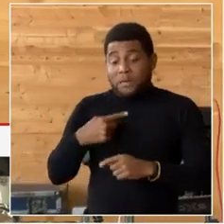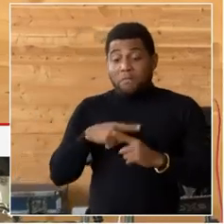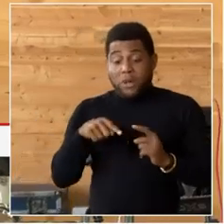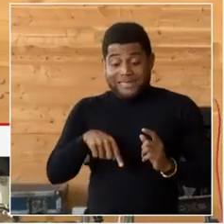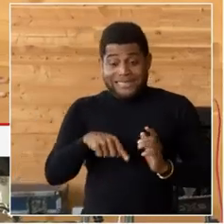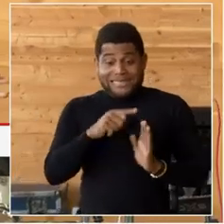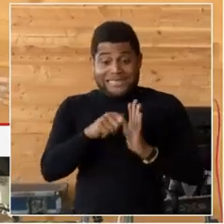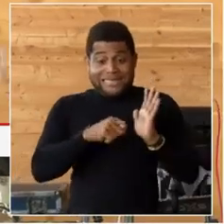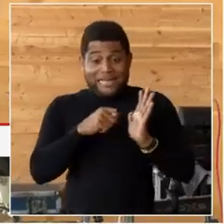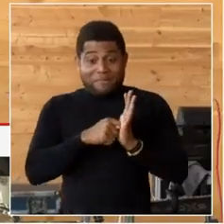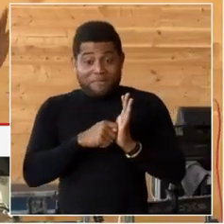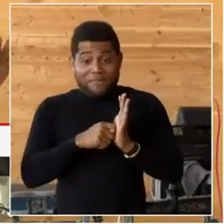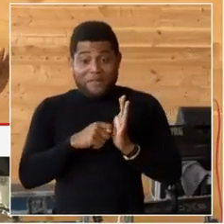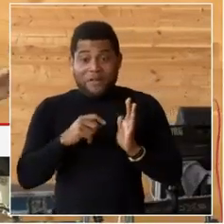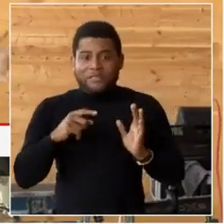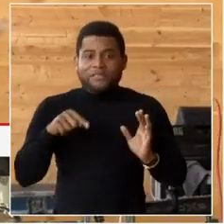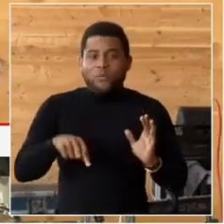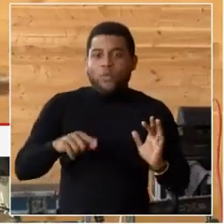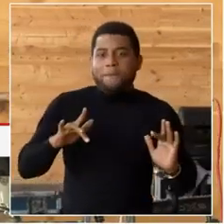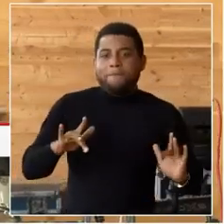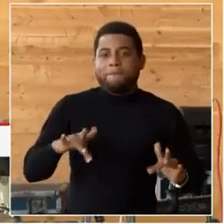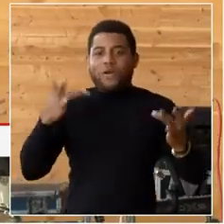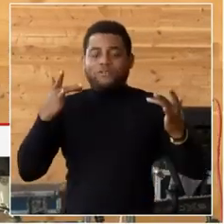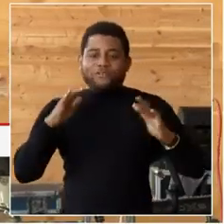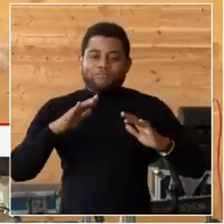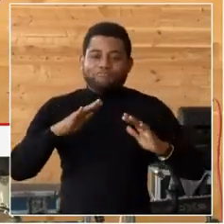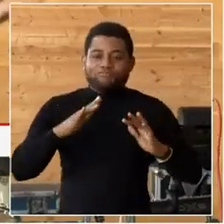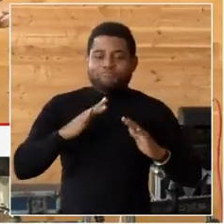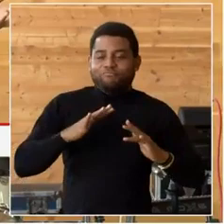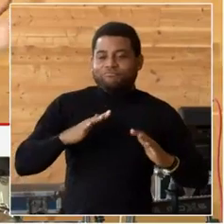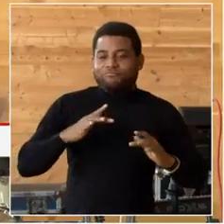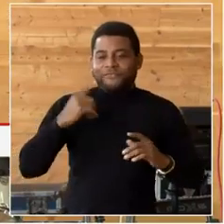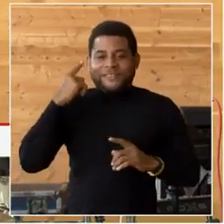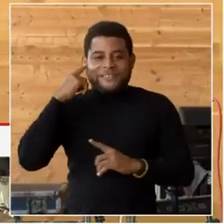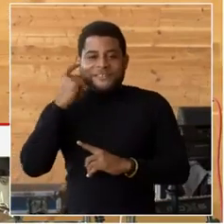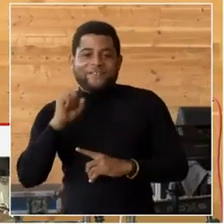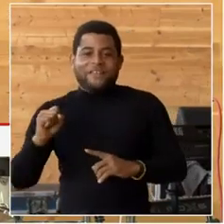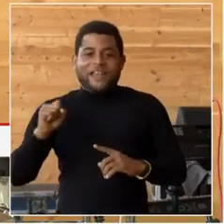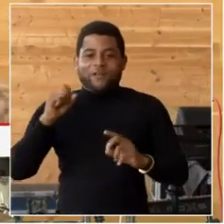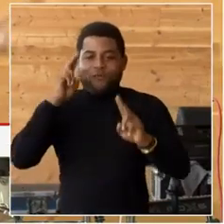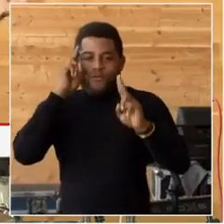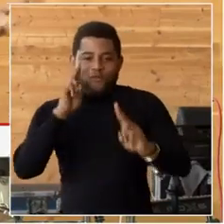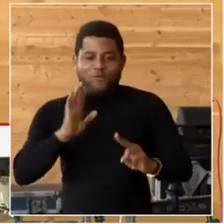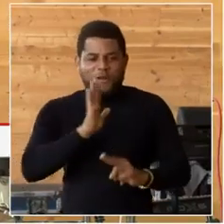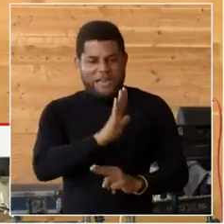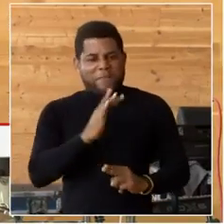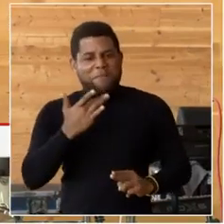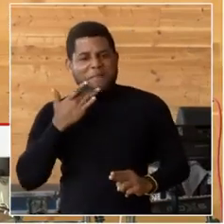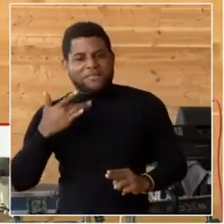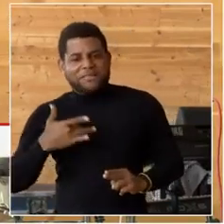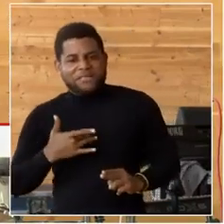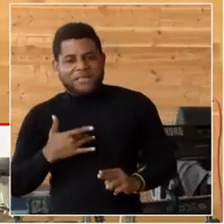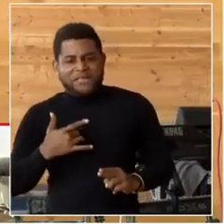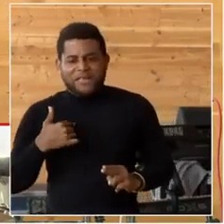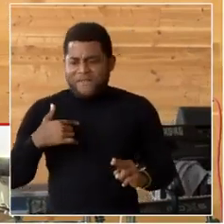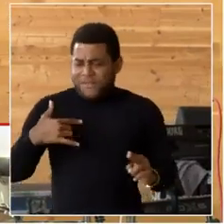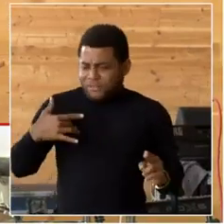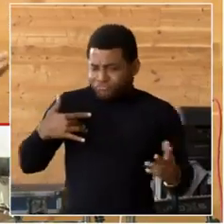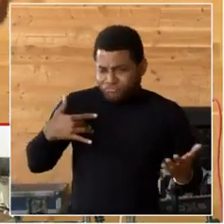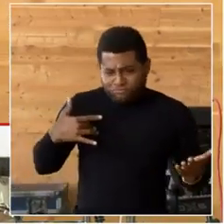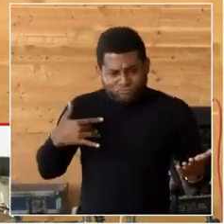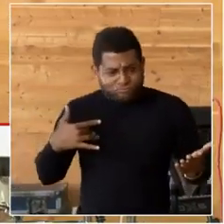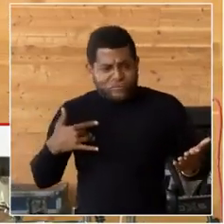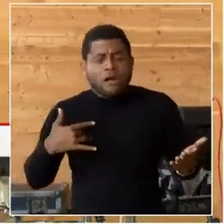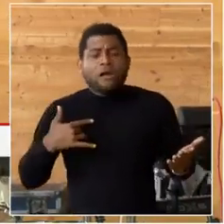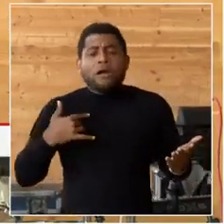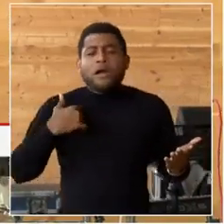us sparkly, shimmery, and silvery in honor of her birthday, right? And so I was like, bet, I understand the